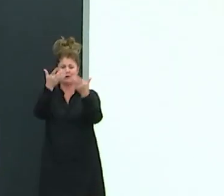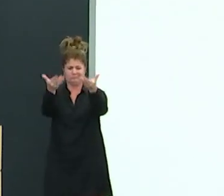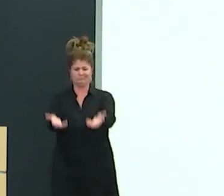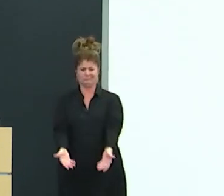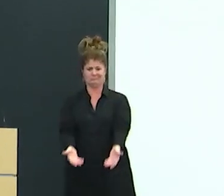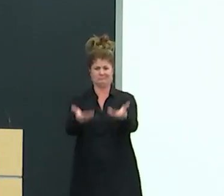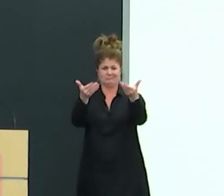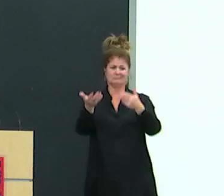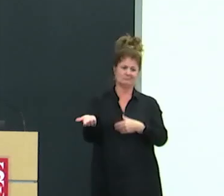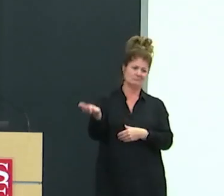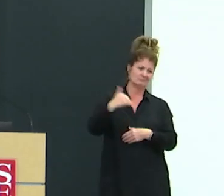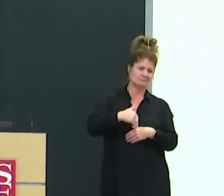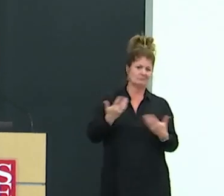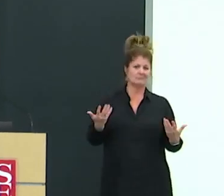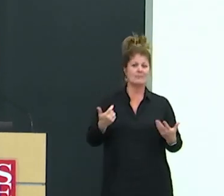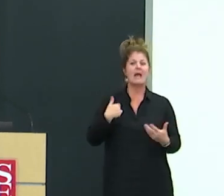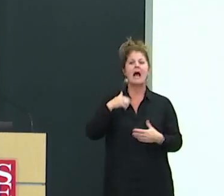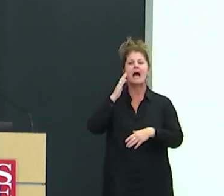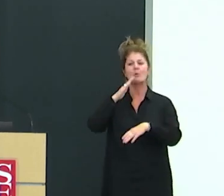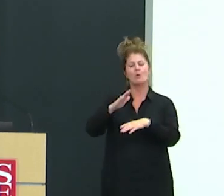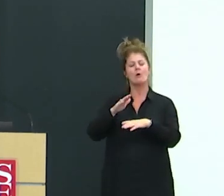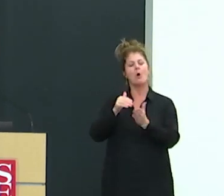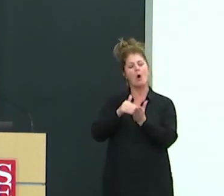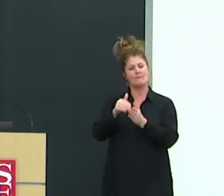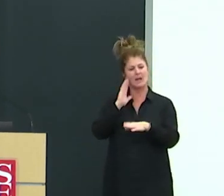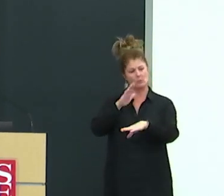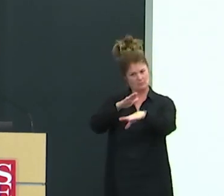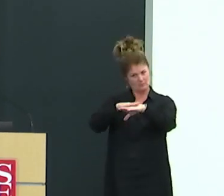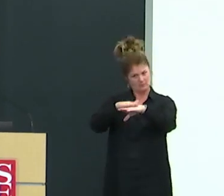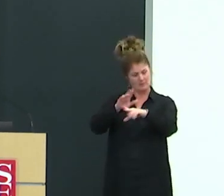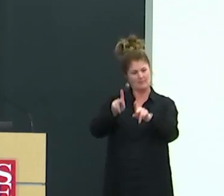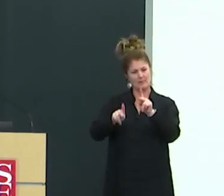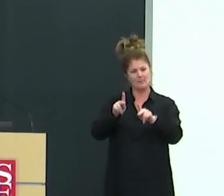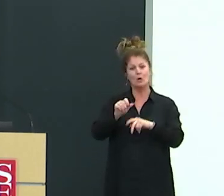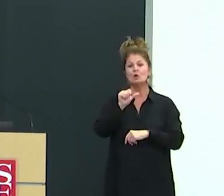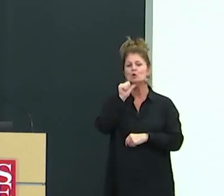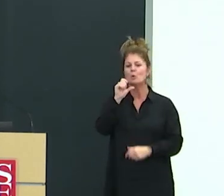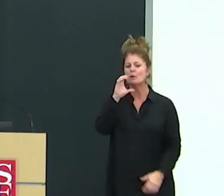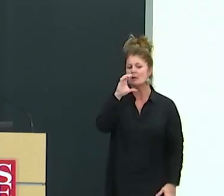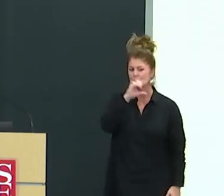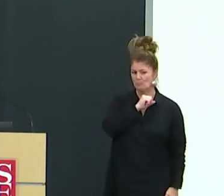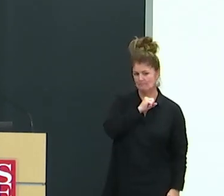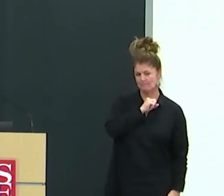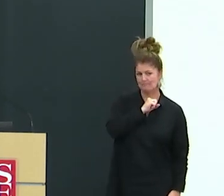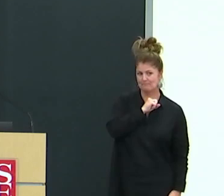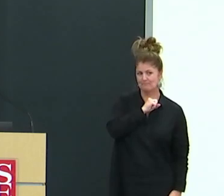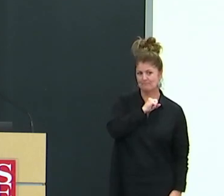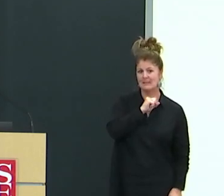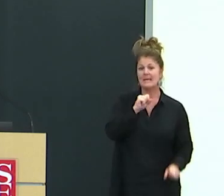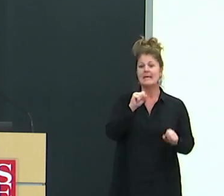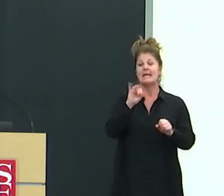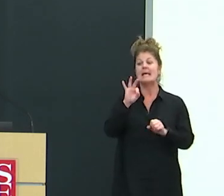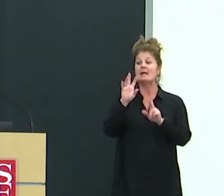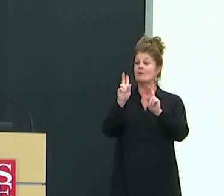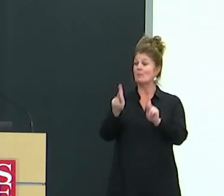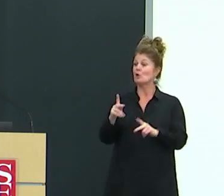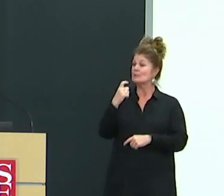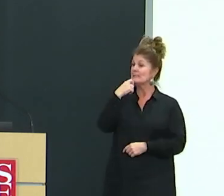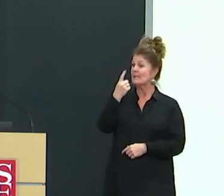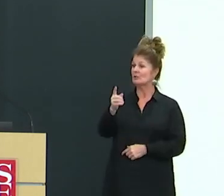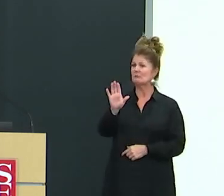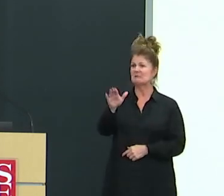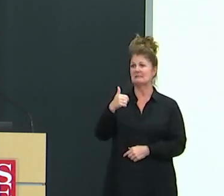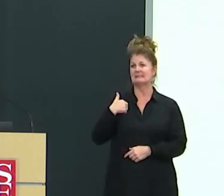I frequently will caution people to not make assumptions. If someone tells you that